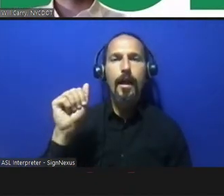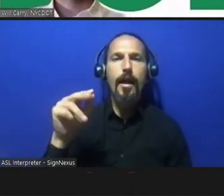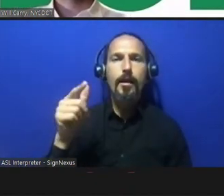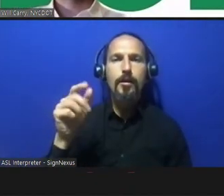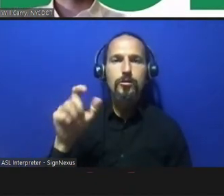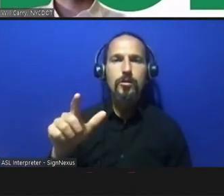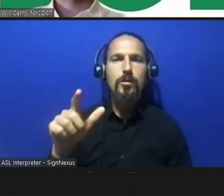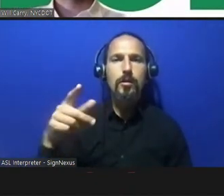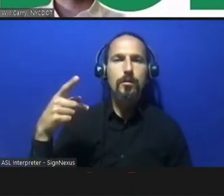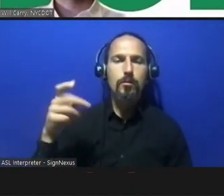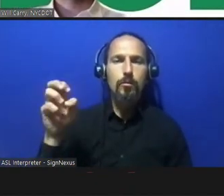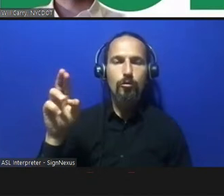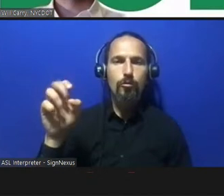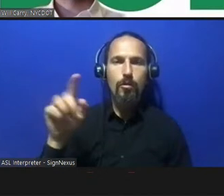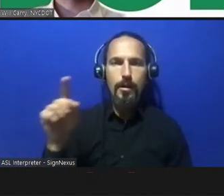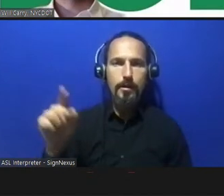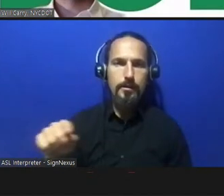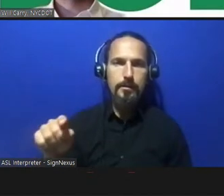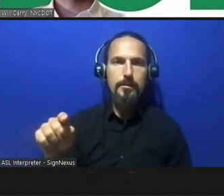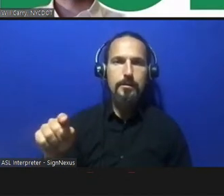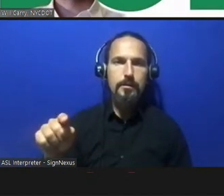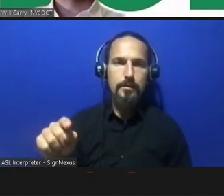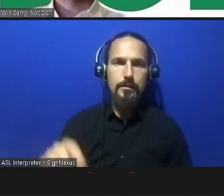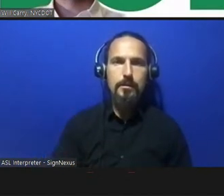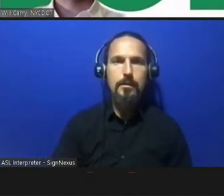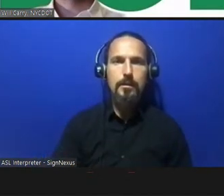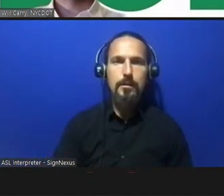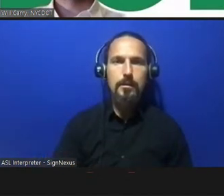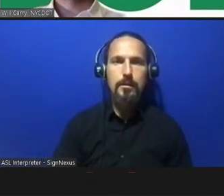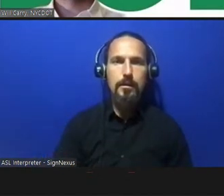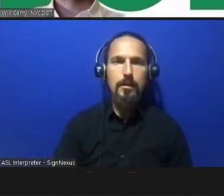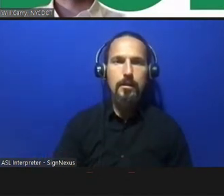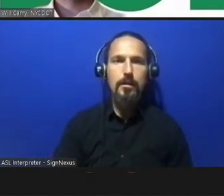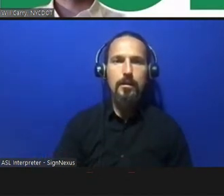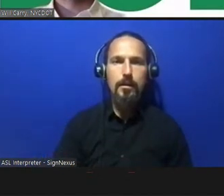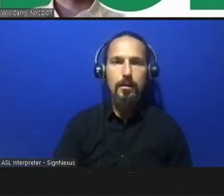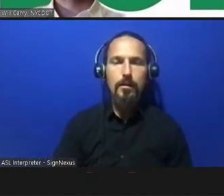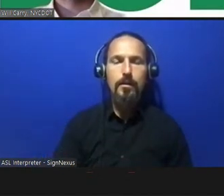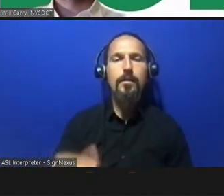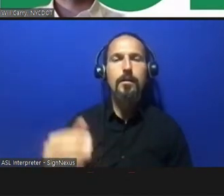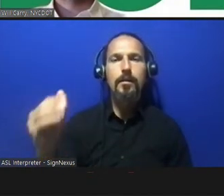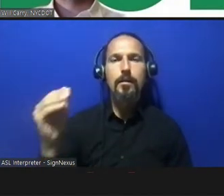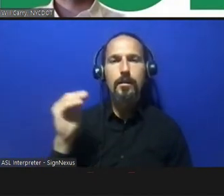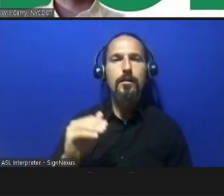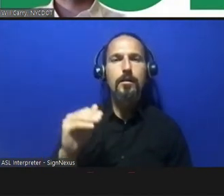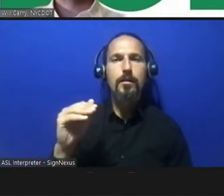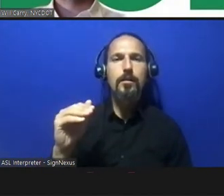the next speaker is angel paredes followed by tawana dinard